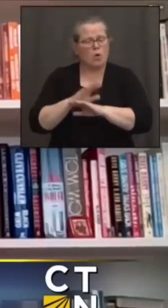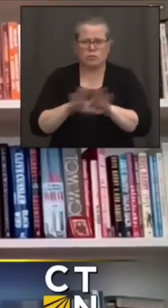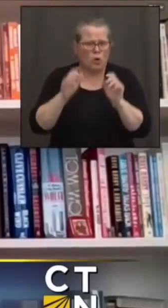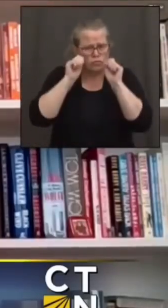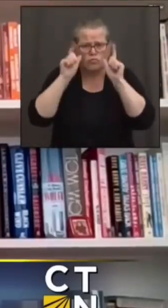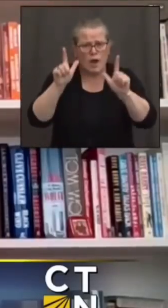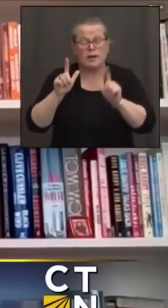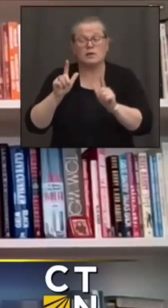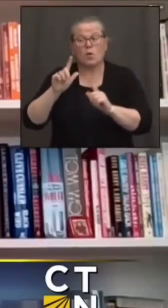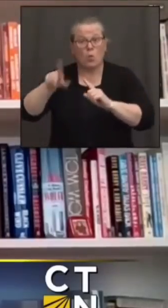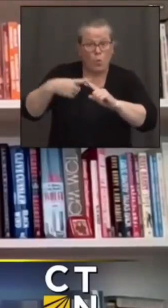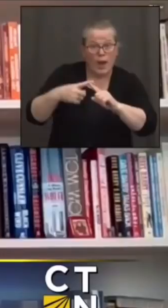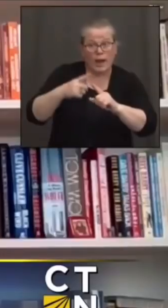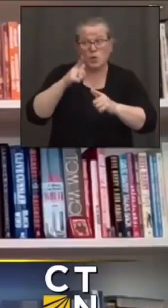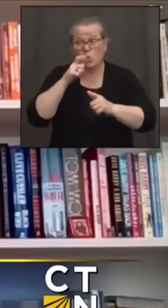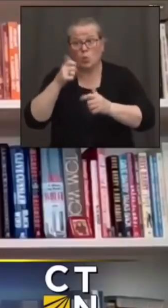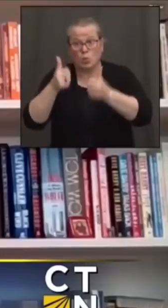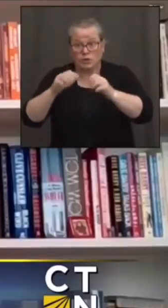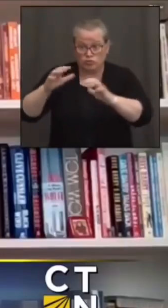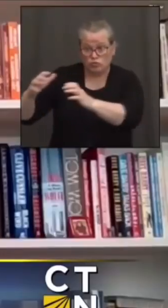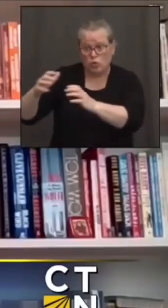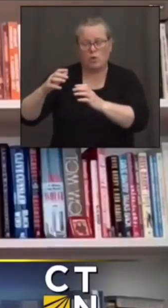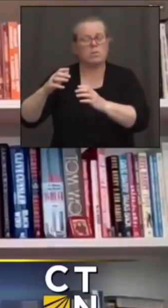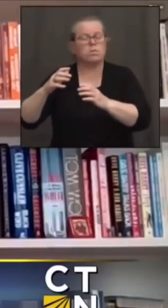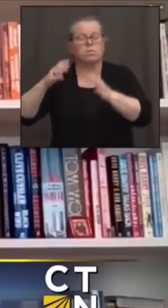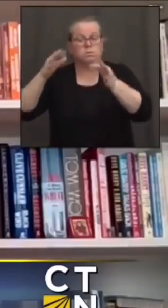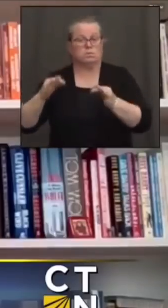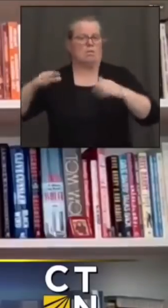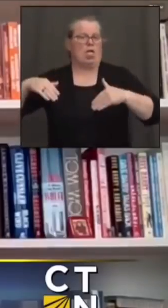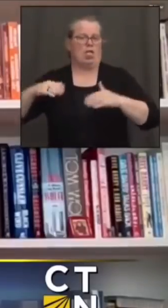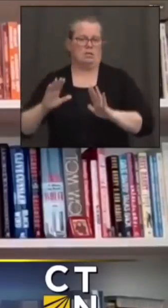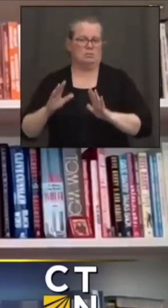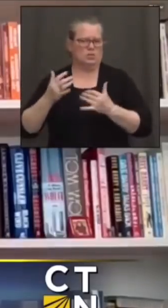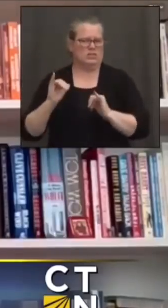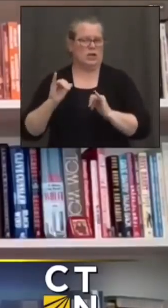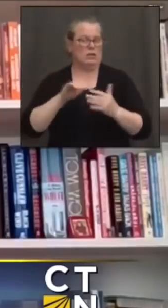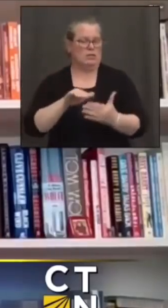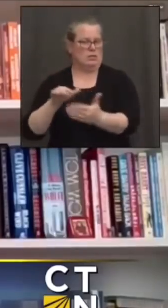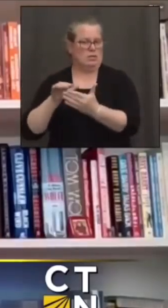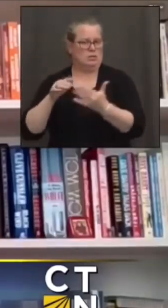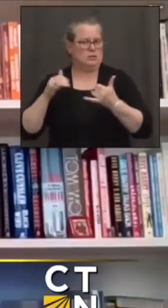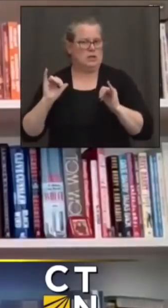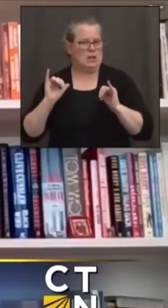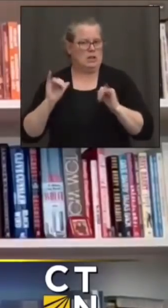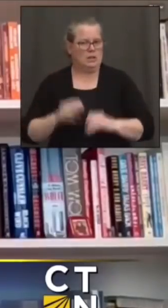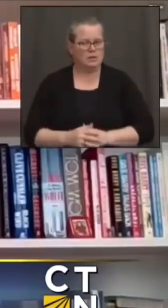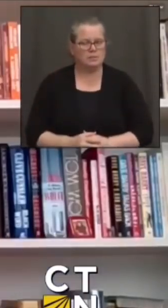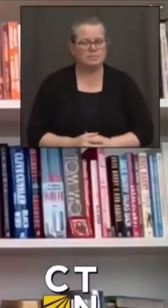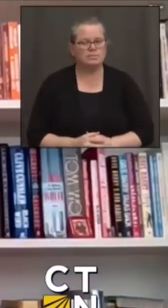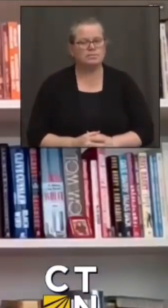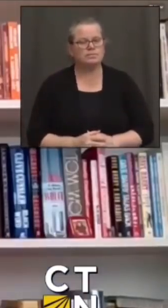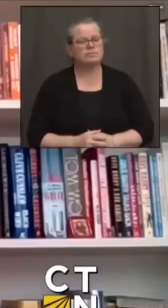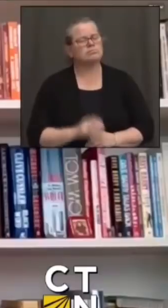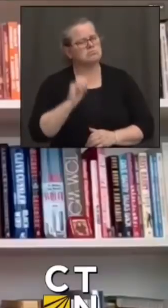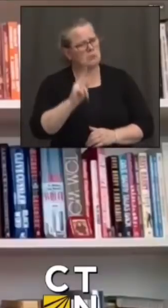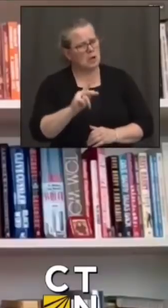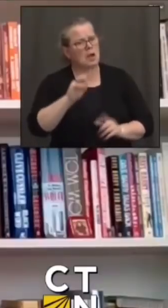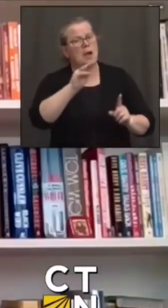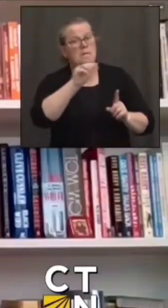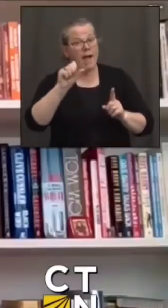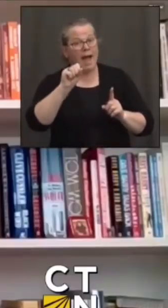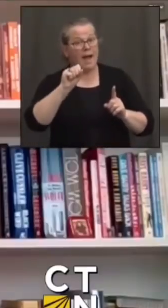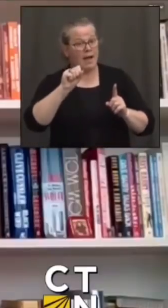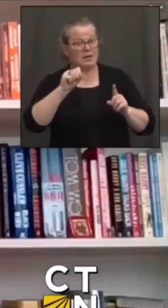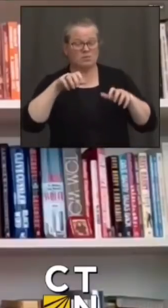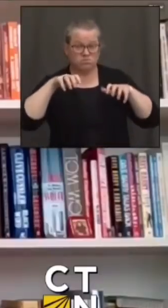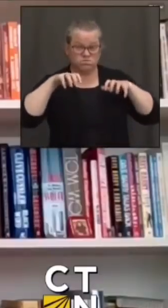whom exactly yet. Okay, and then the mass vaccination sites, they've really been a popular choice for families